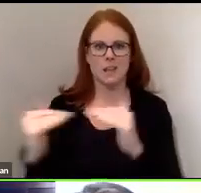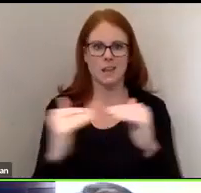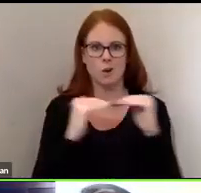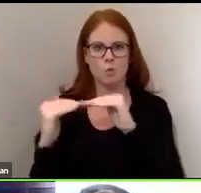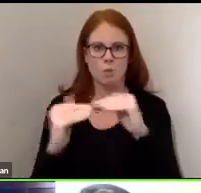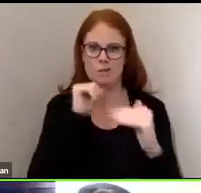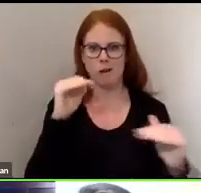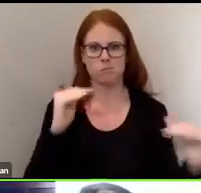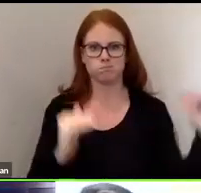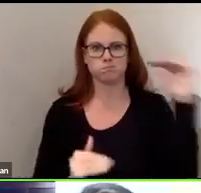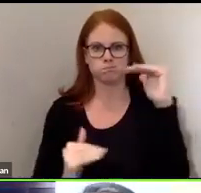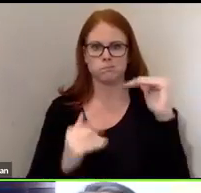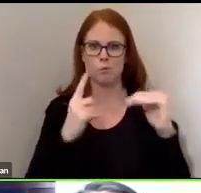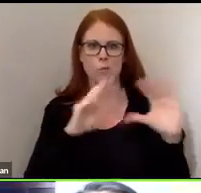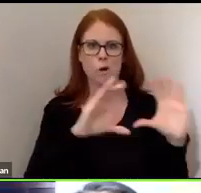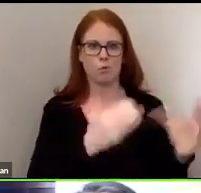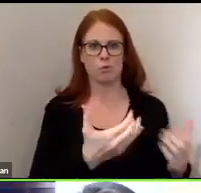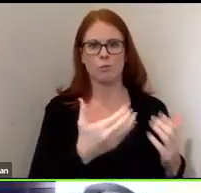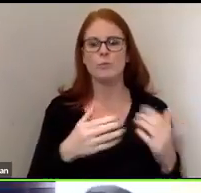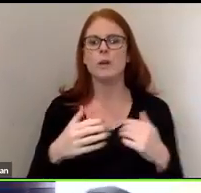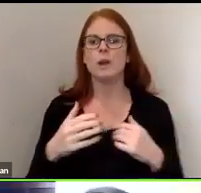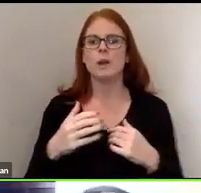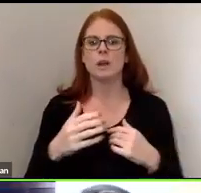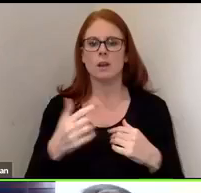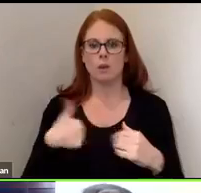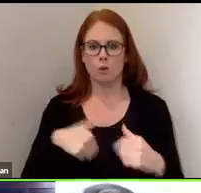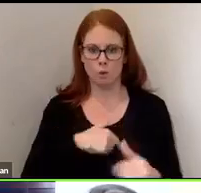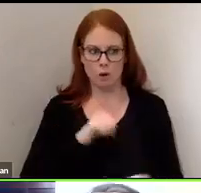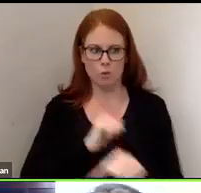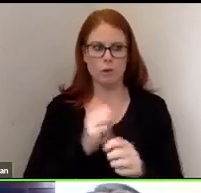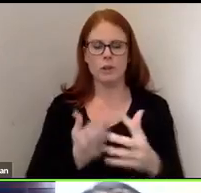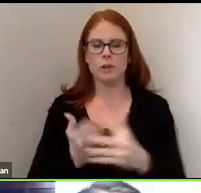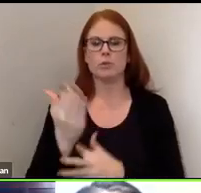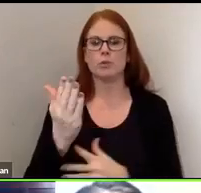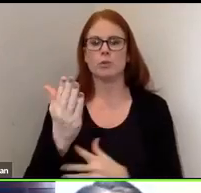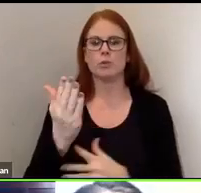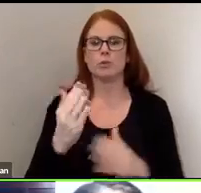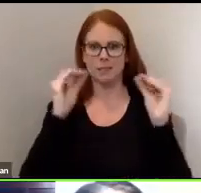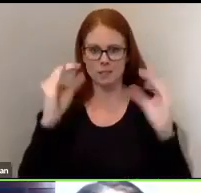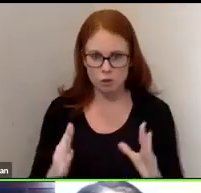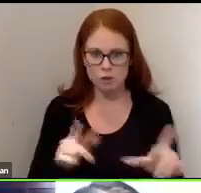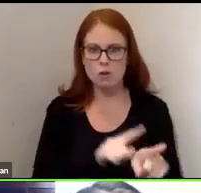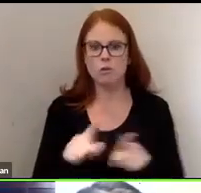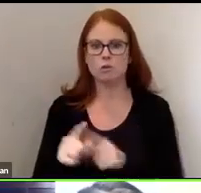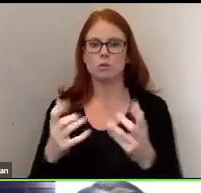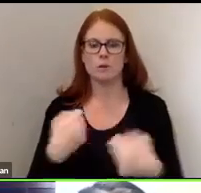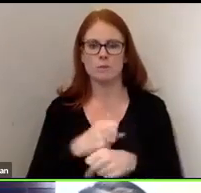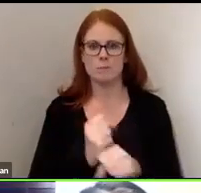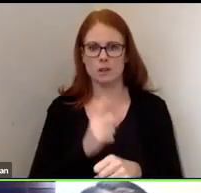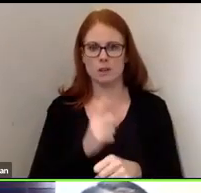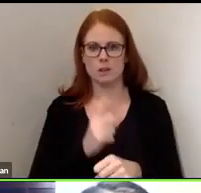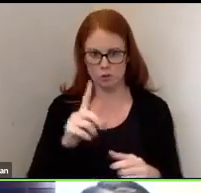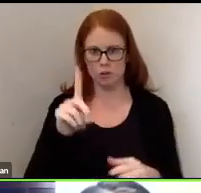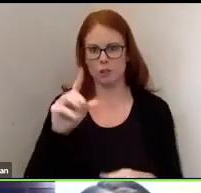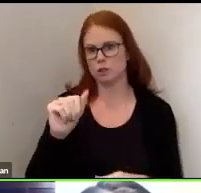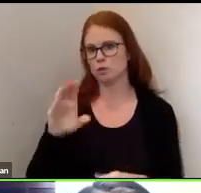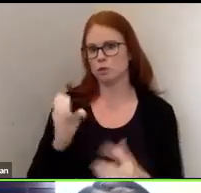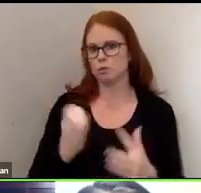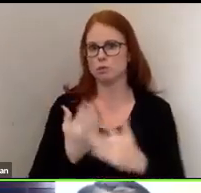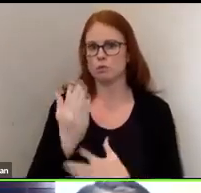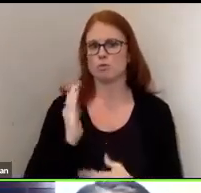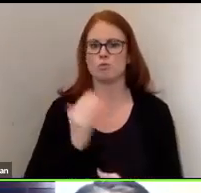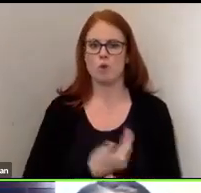forward together. And that's the same idea. We want to, as we are working through our educators, we also want to make sure that we're dedicating those doses to work through